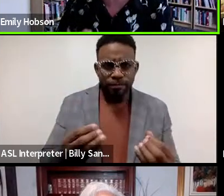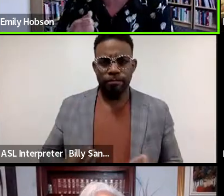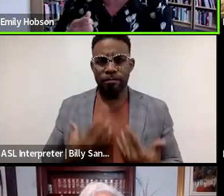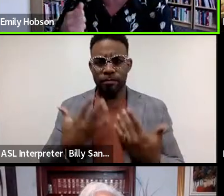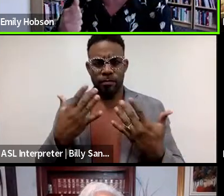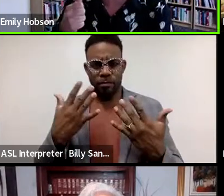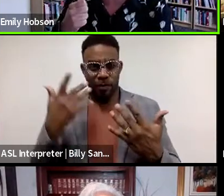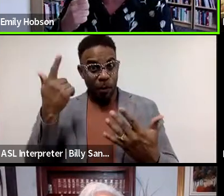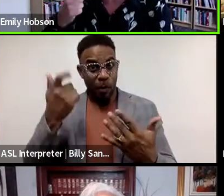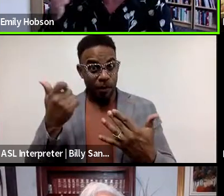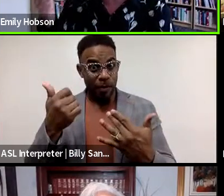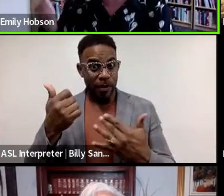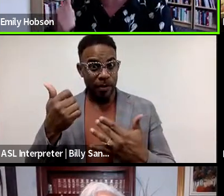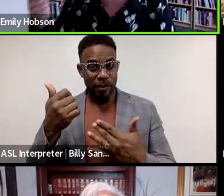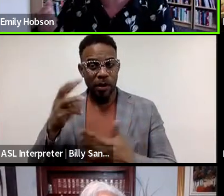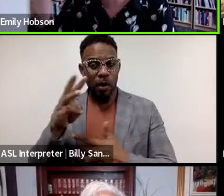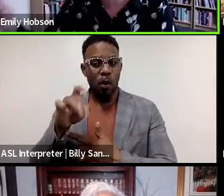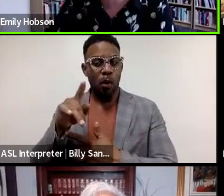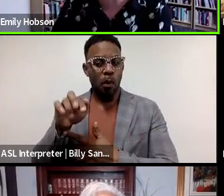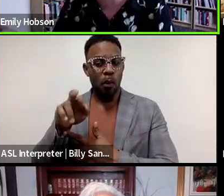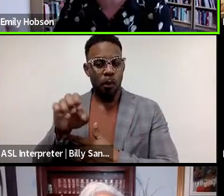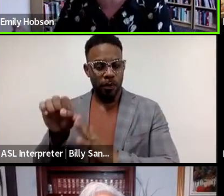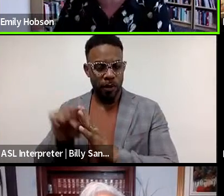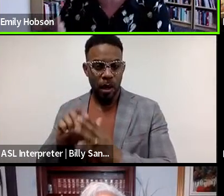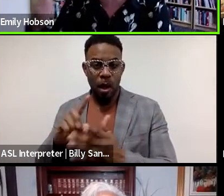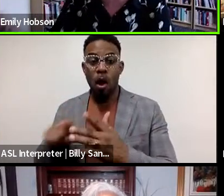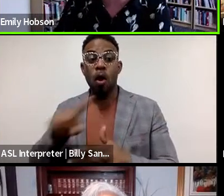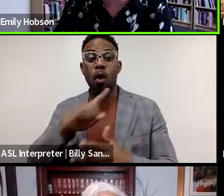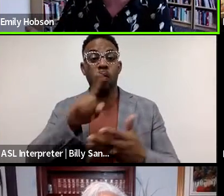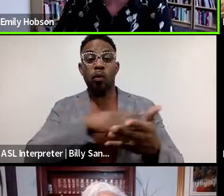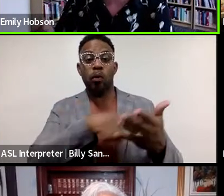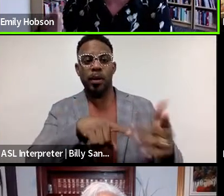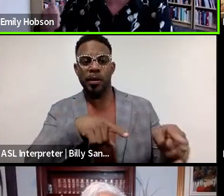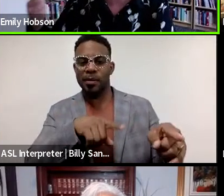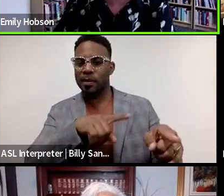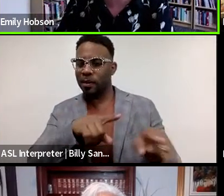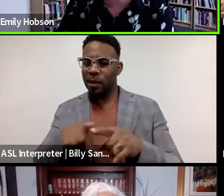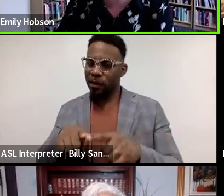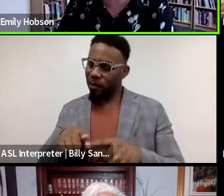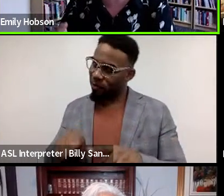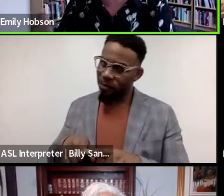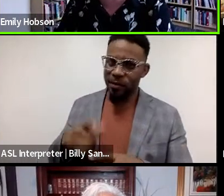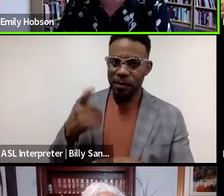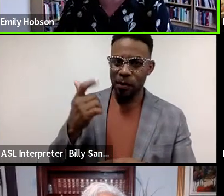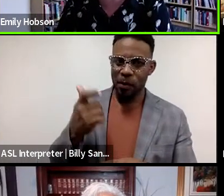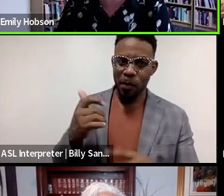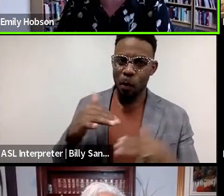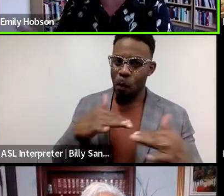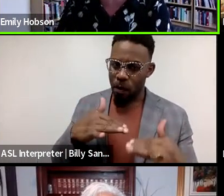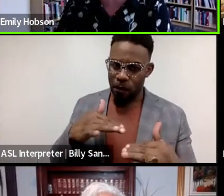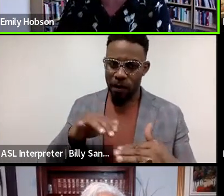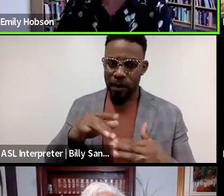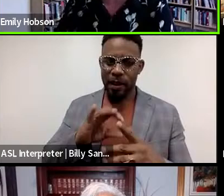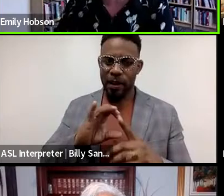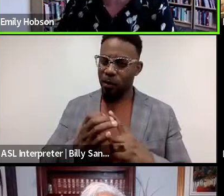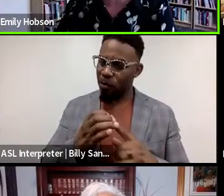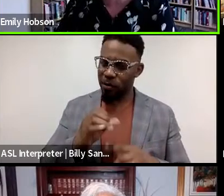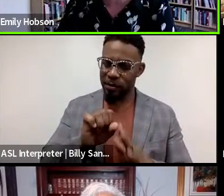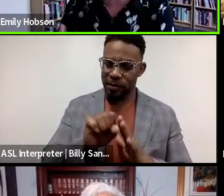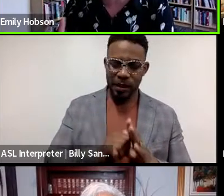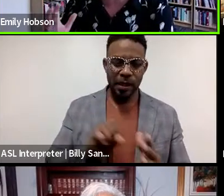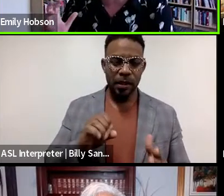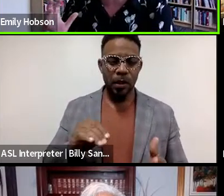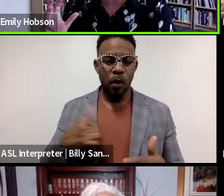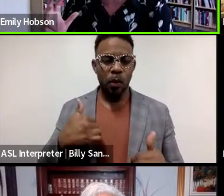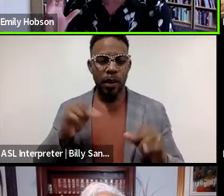welfare state, and also those who critique the welfare state as always also a warfare state and a carceral state, right? And